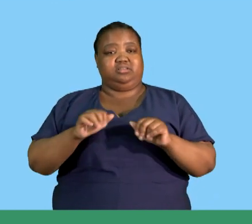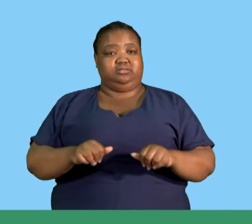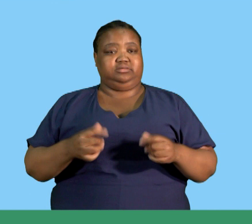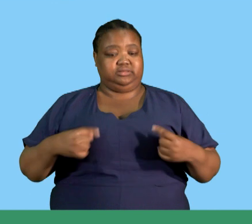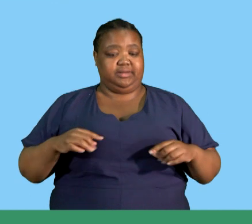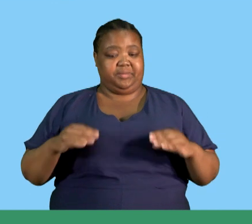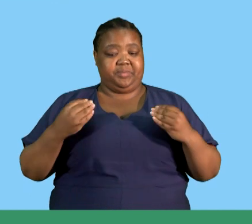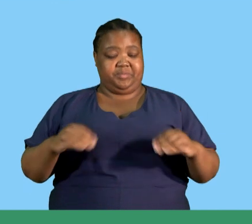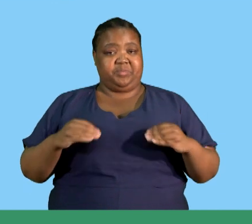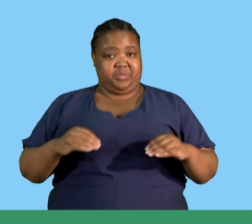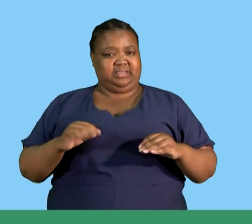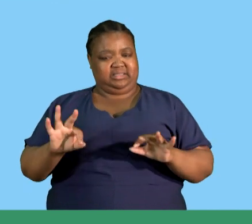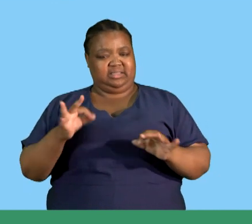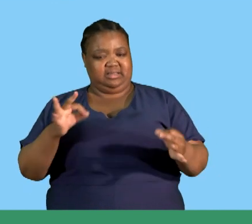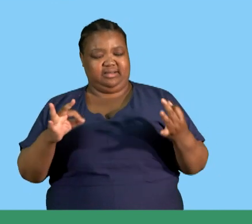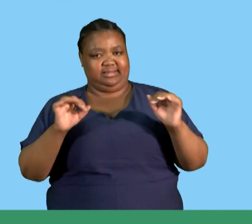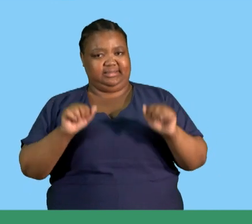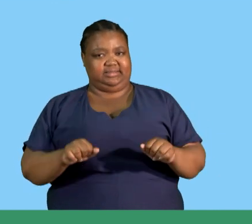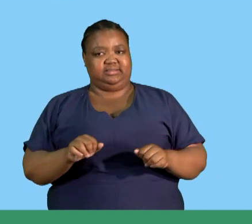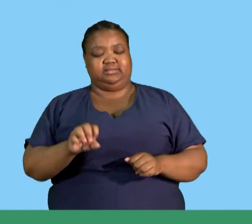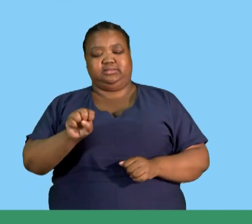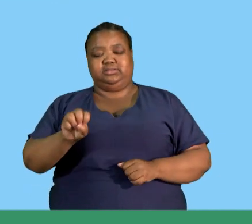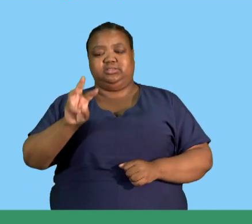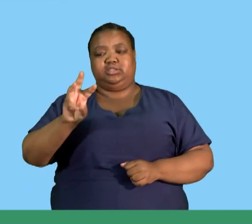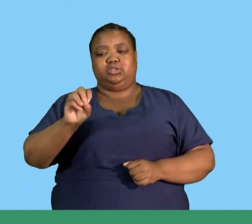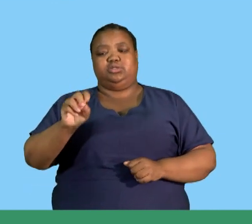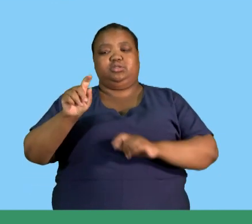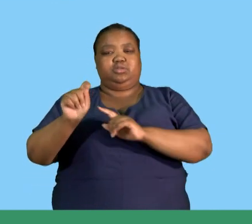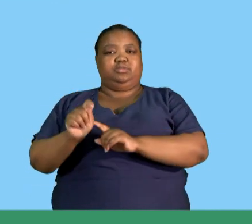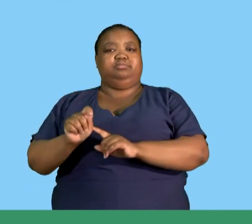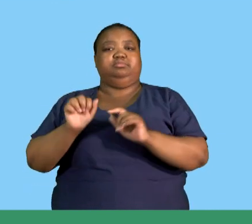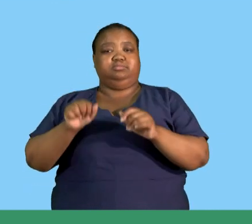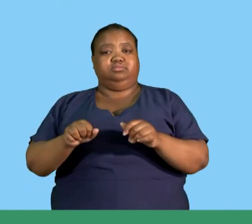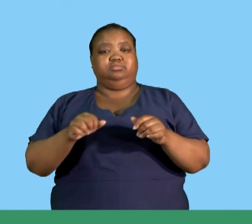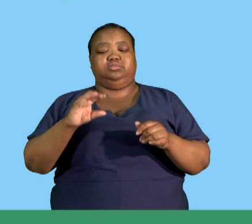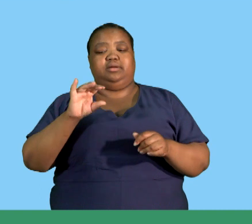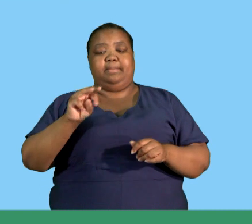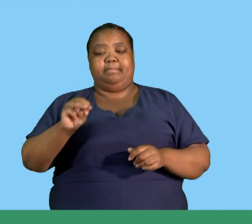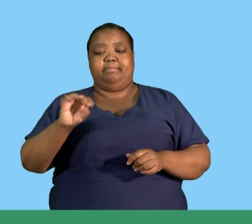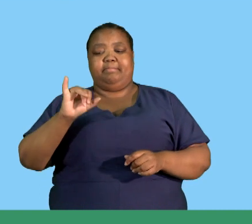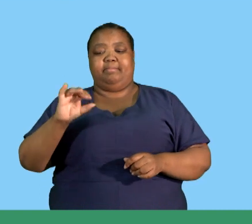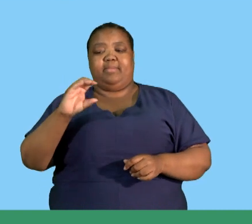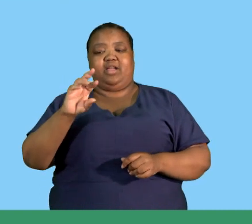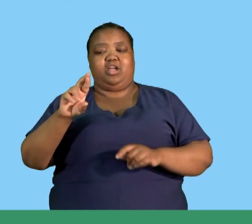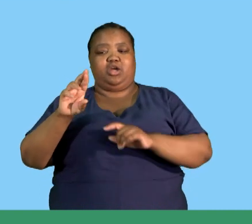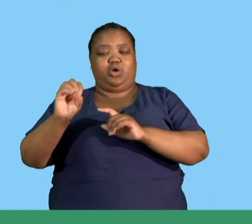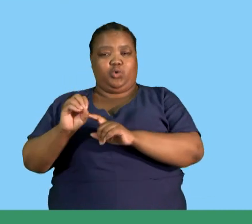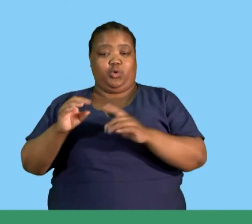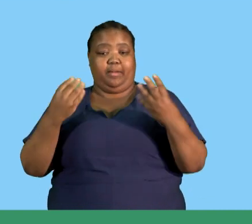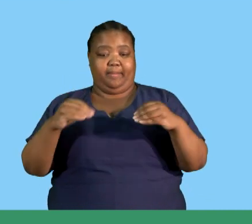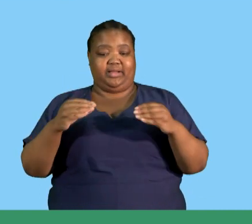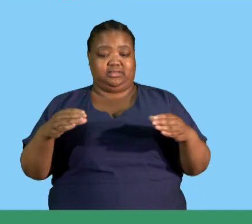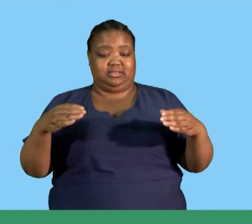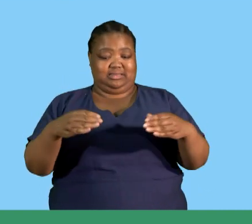our position. We're in the micro environment. Don't forget that. So SWOT, we can say it's micro. We are using it to